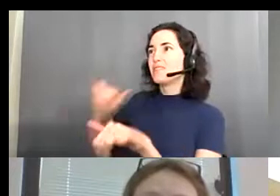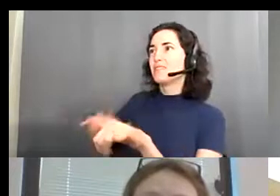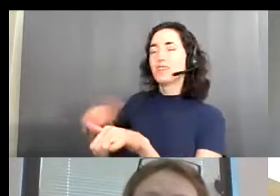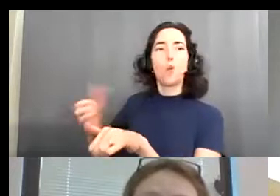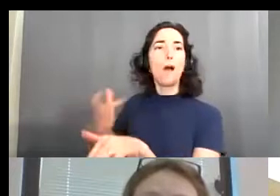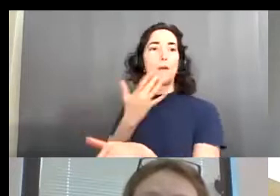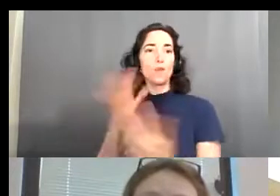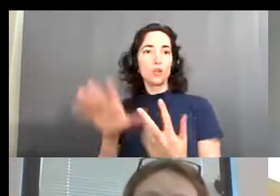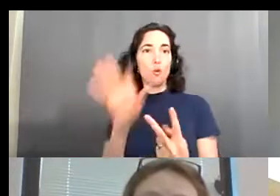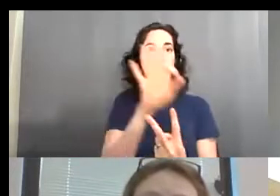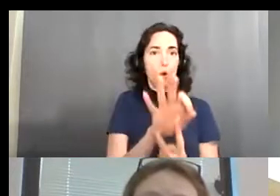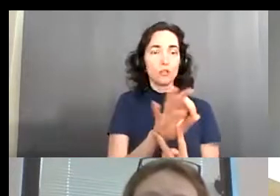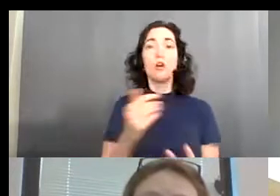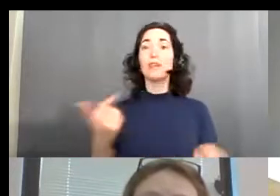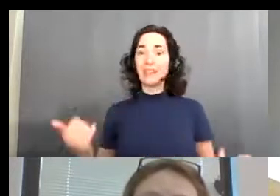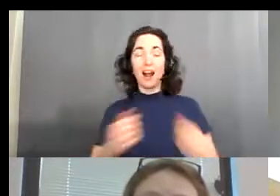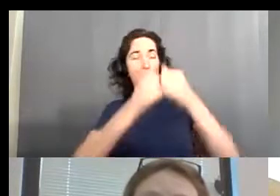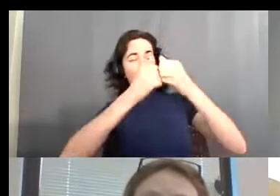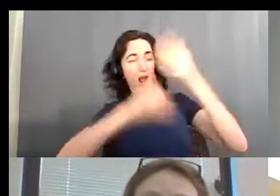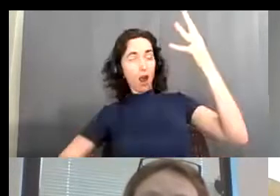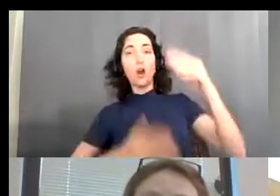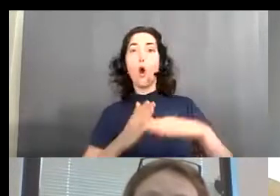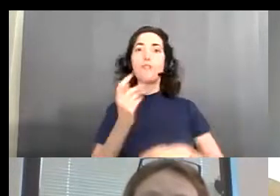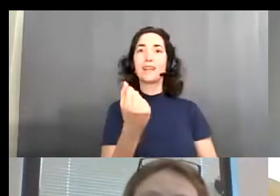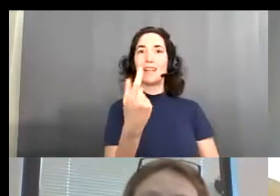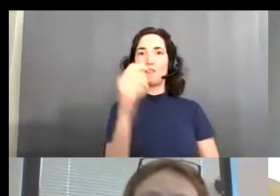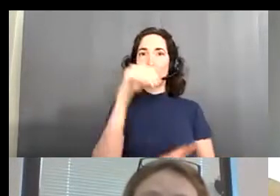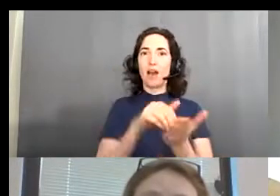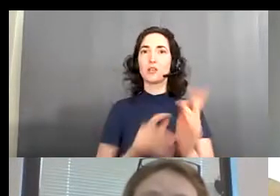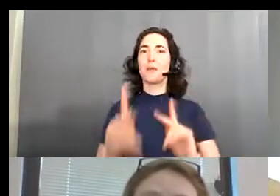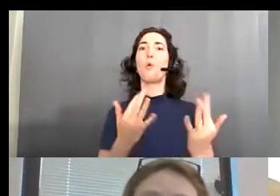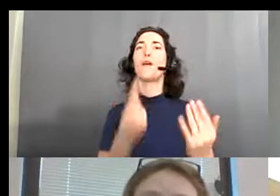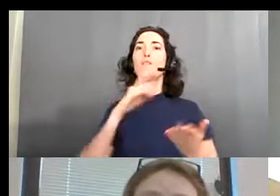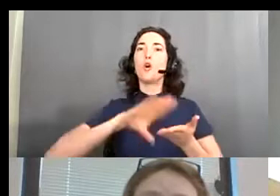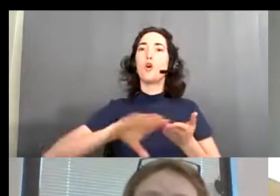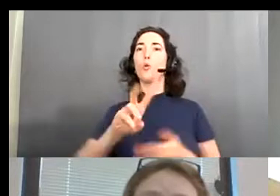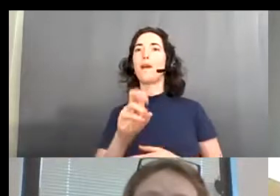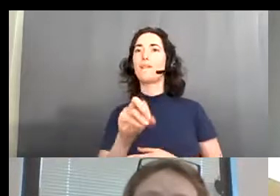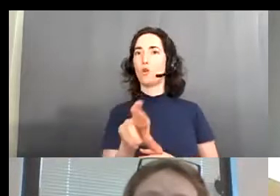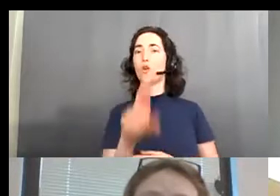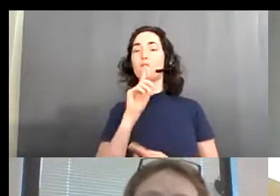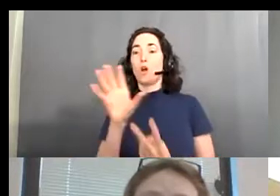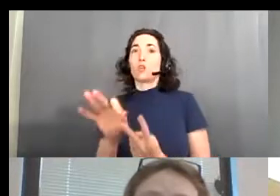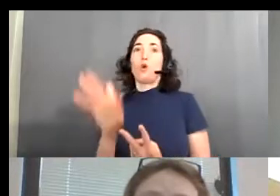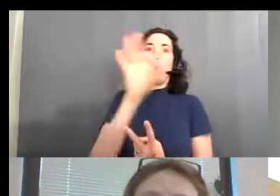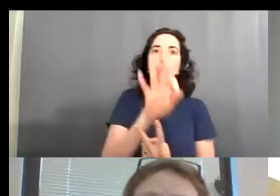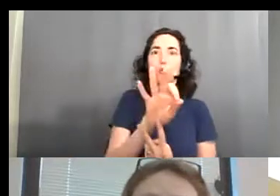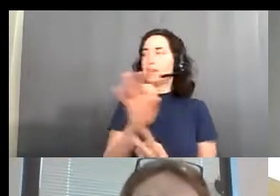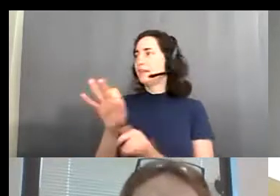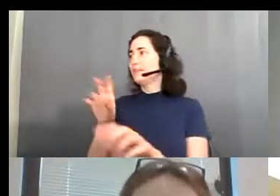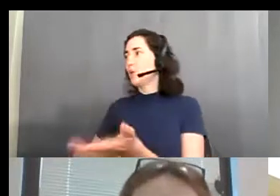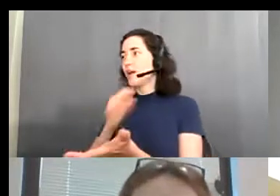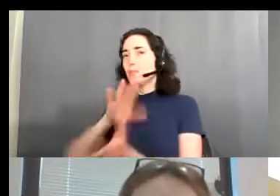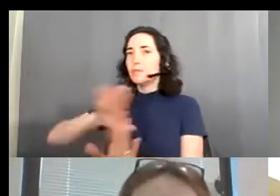So we have over 11,000 folks who are waiting for this waiver as that alternative. And this waiver